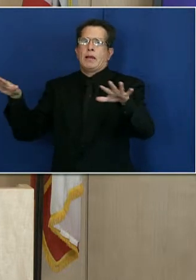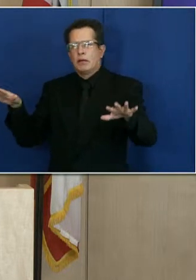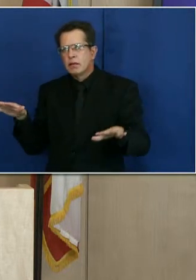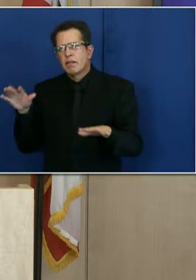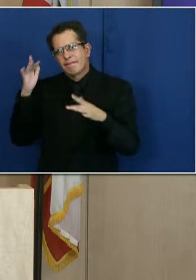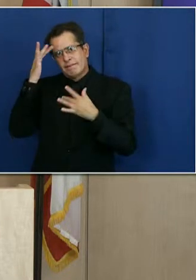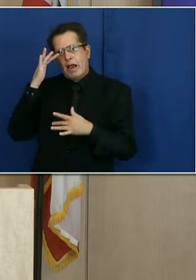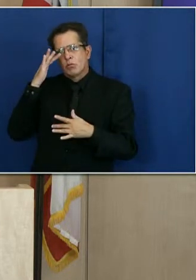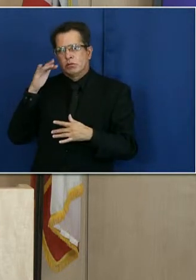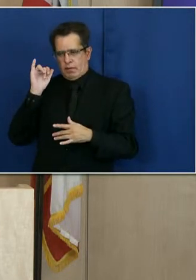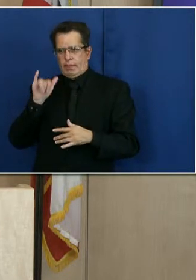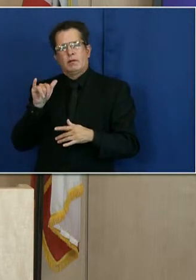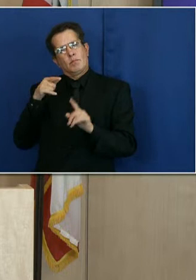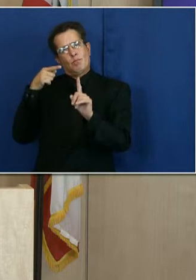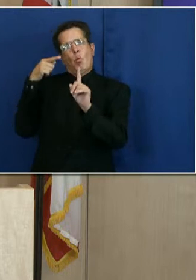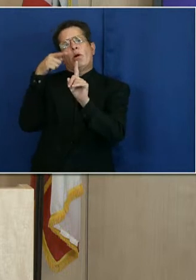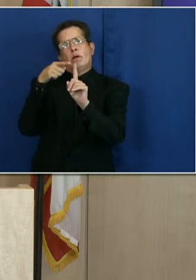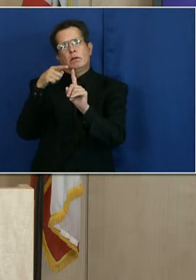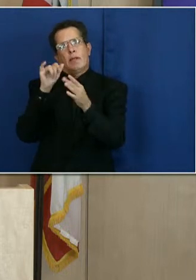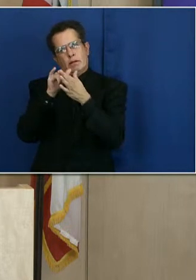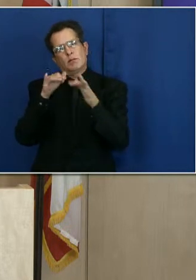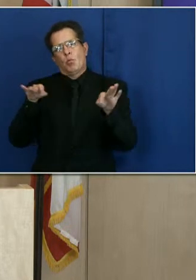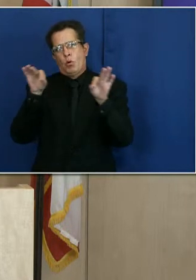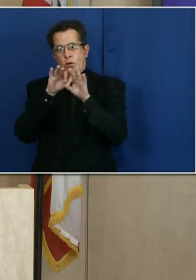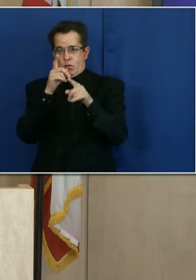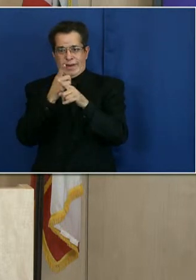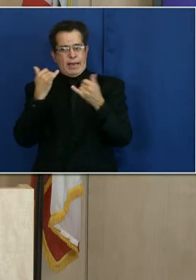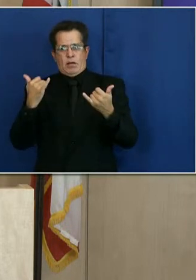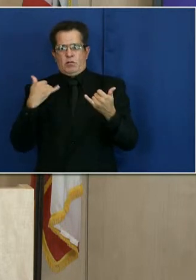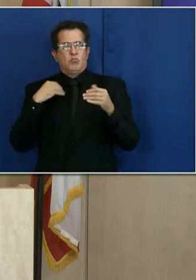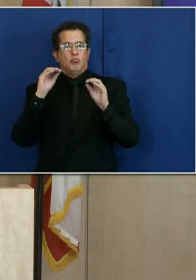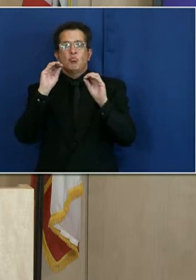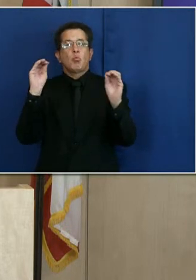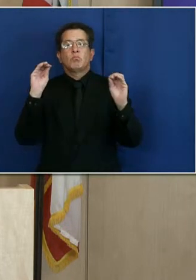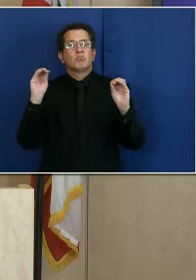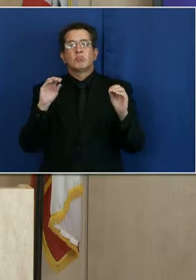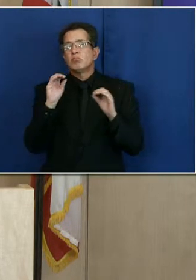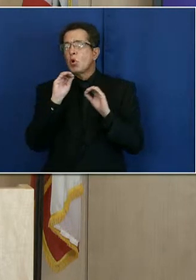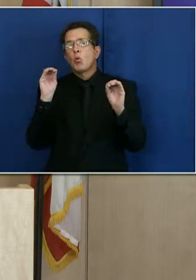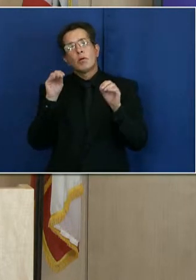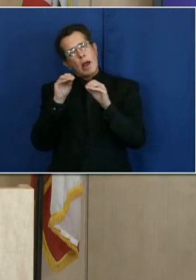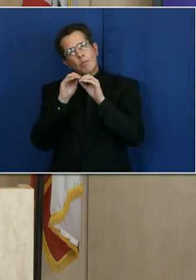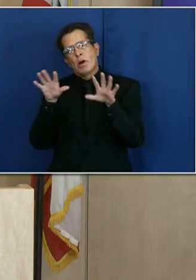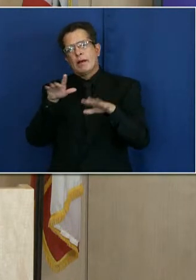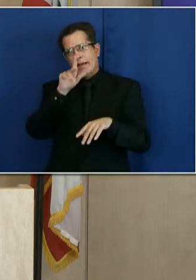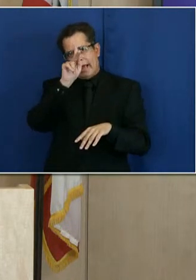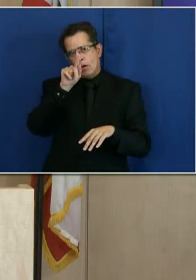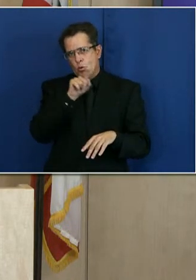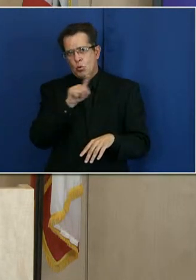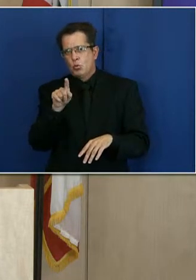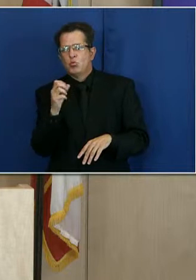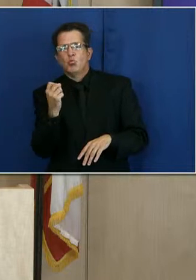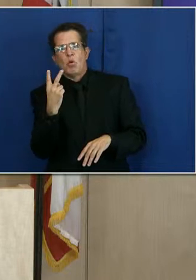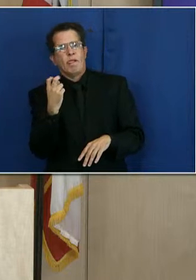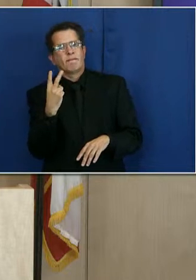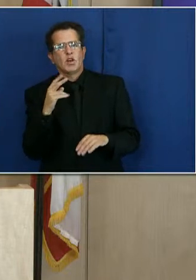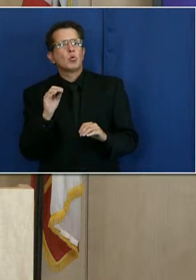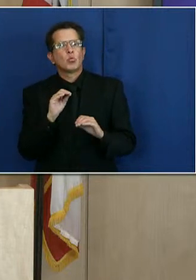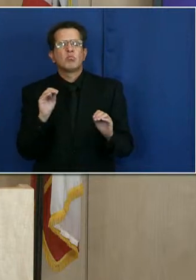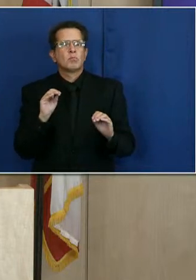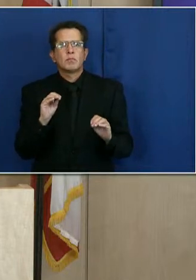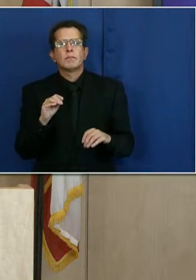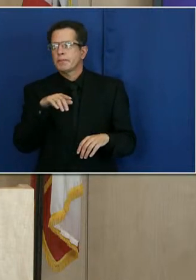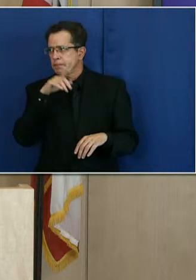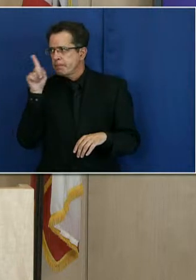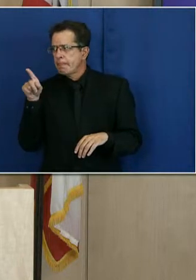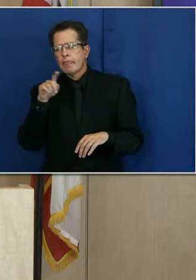So at this point, we do not have any outbreaks in K through 12. Okay, this next question, Dr. Wooten,